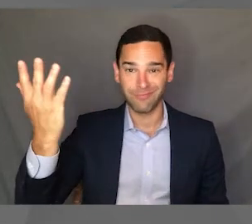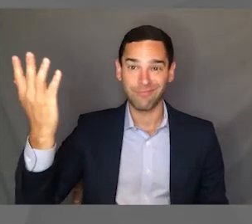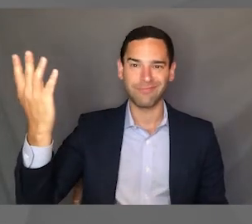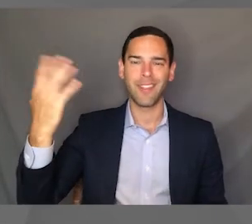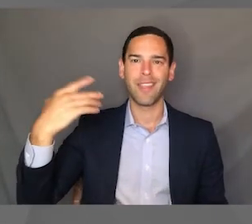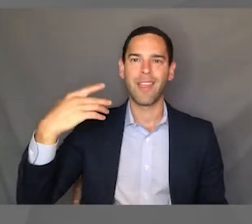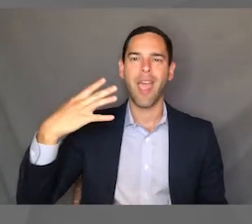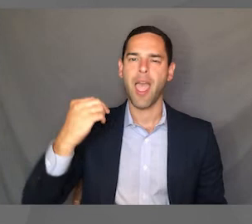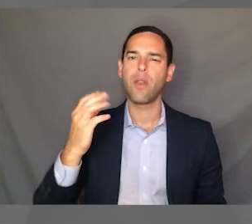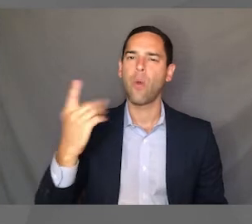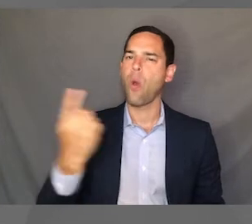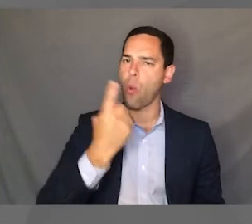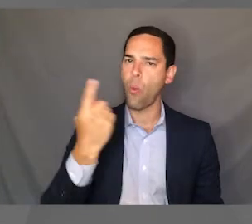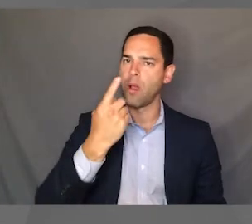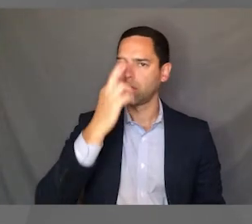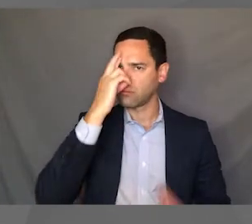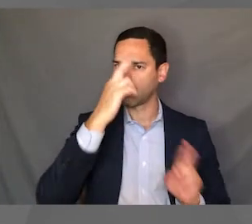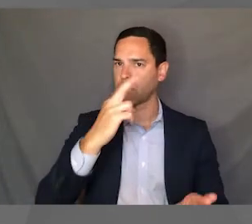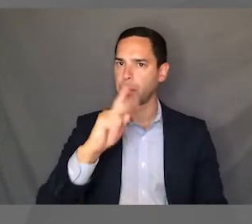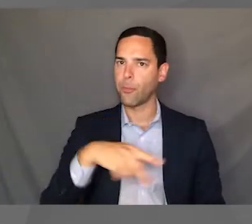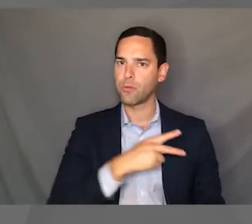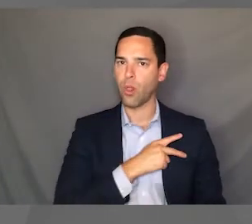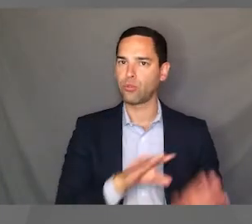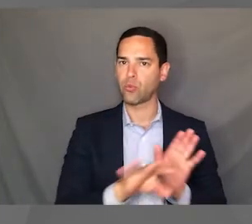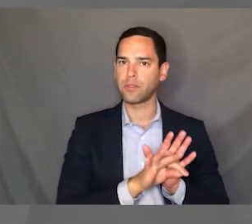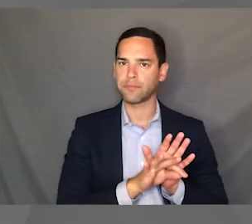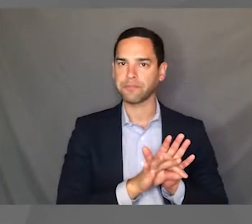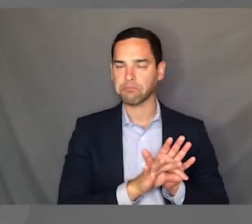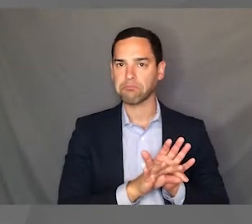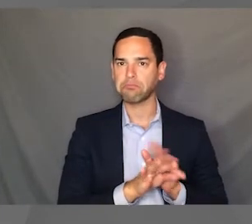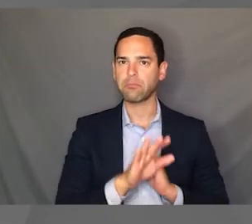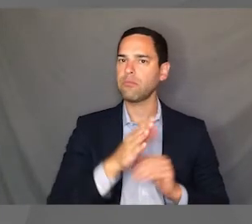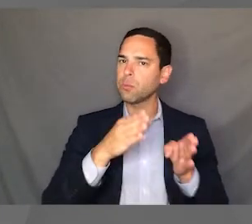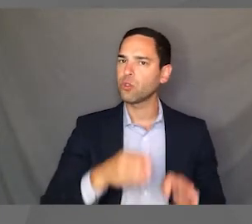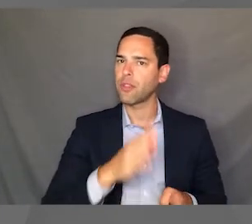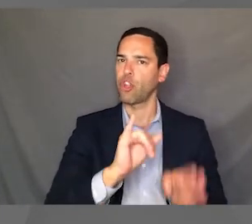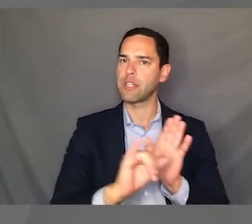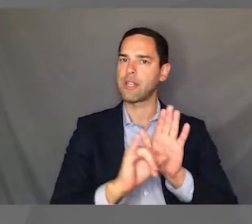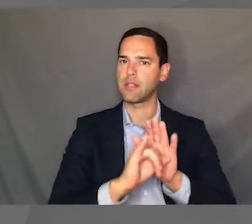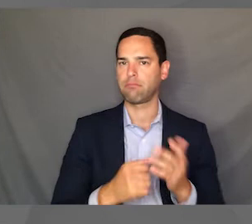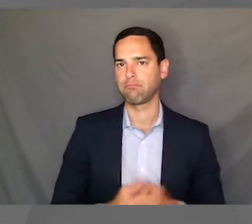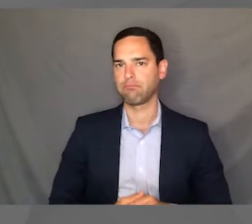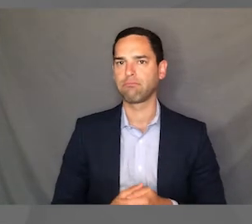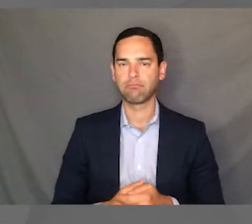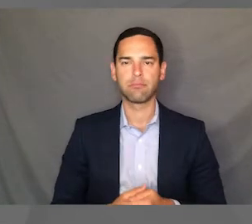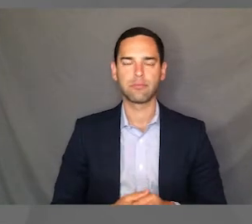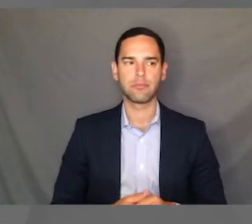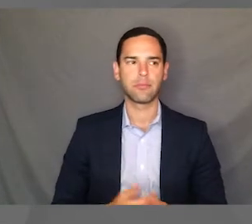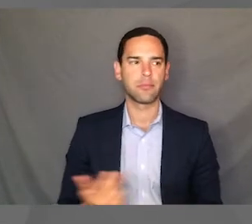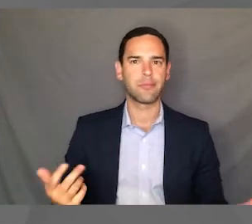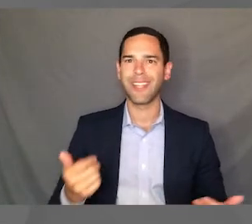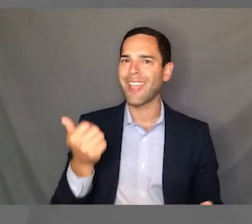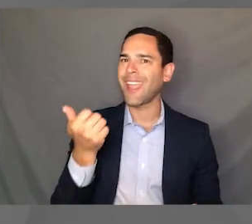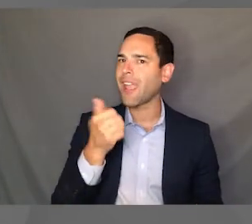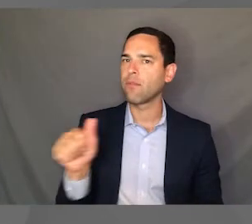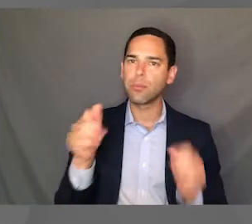to personal choice, all right, to personal identity. Every single individual is going to be a different person, and we want